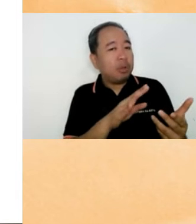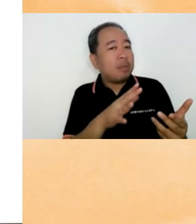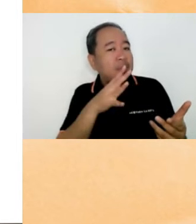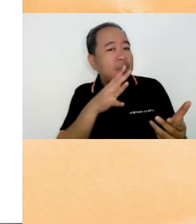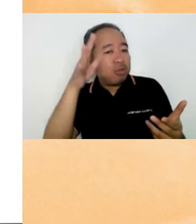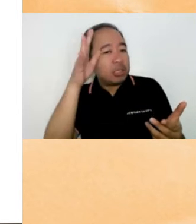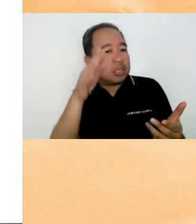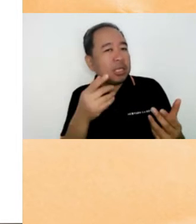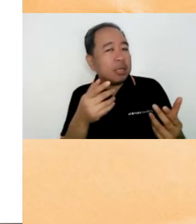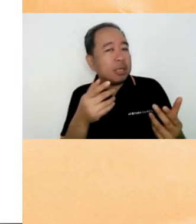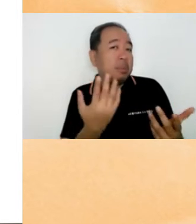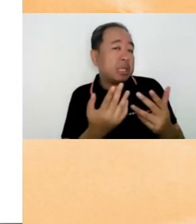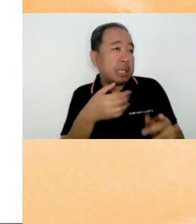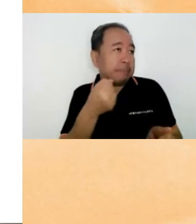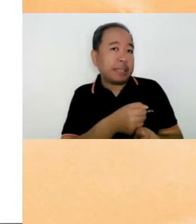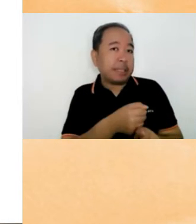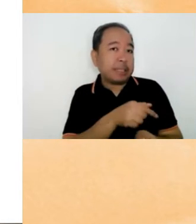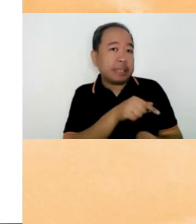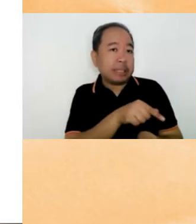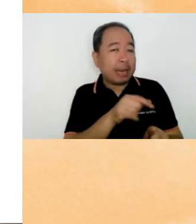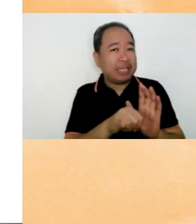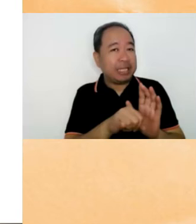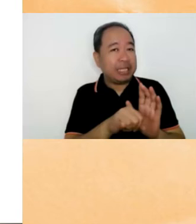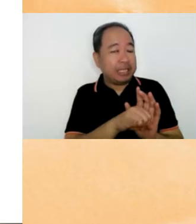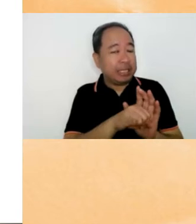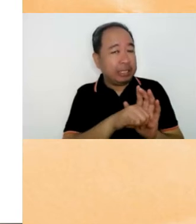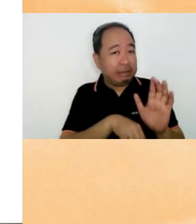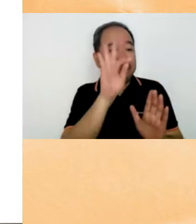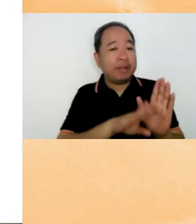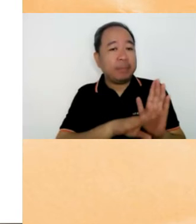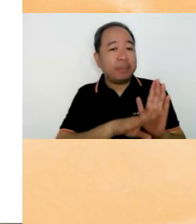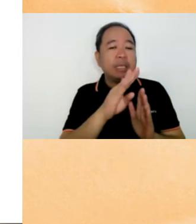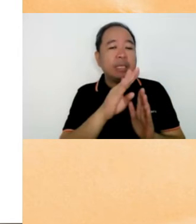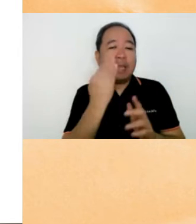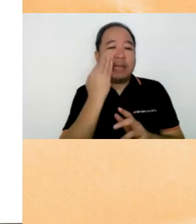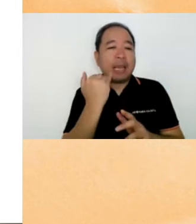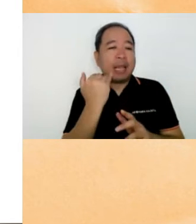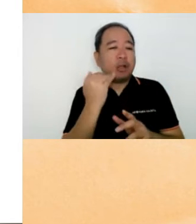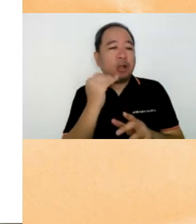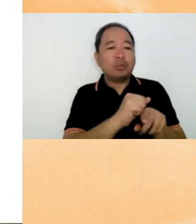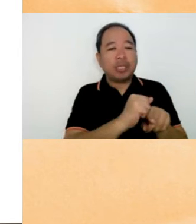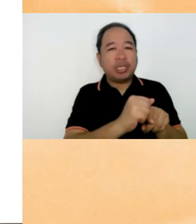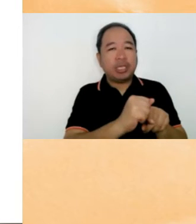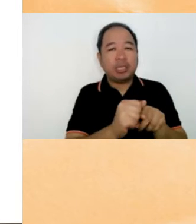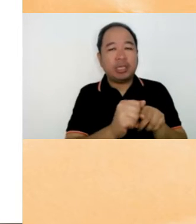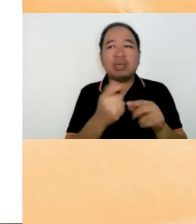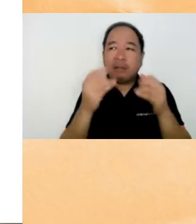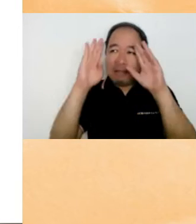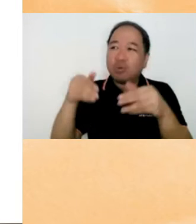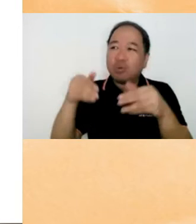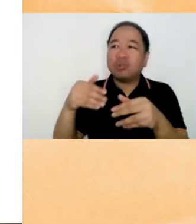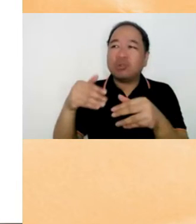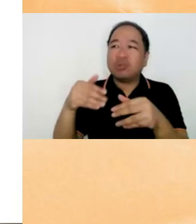The vocational training. We are all focused on getting degrees like doctors, nurses, but actually what